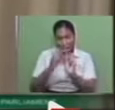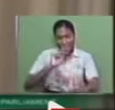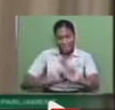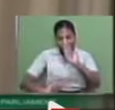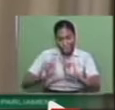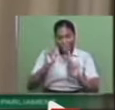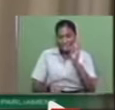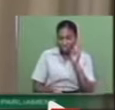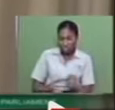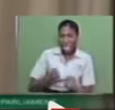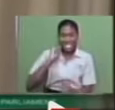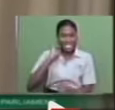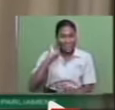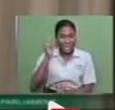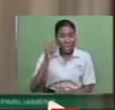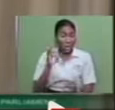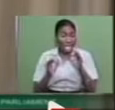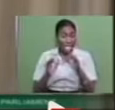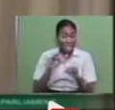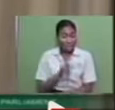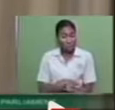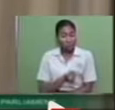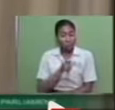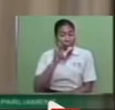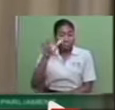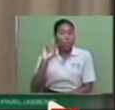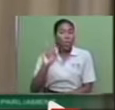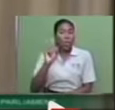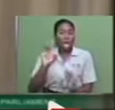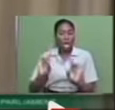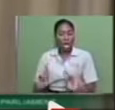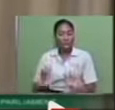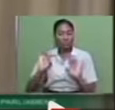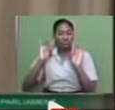to Australia, no tendering process,